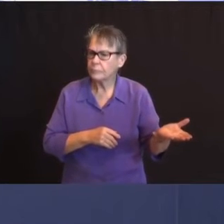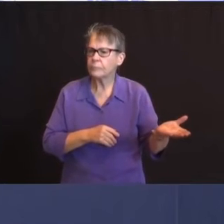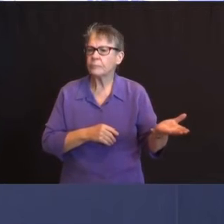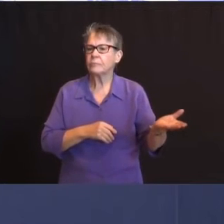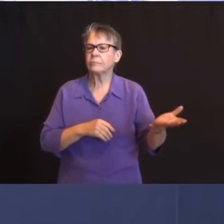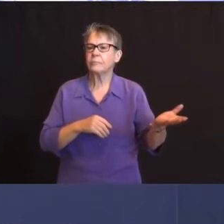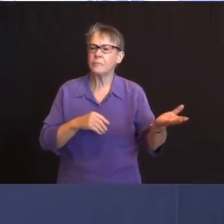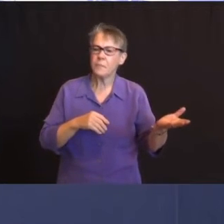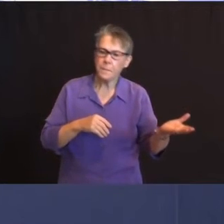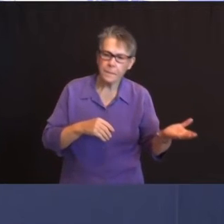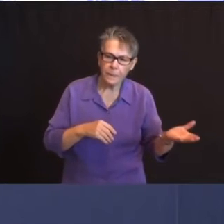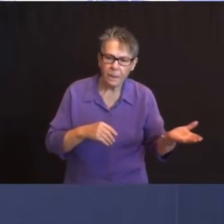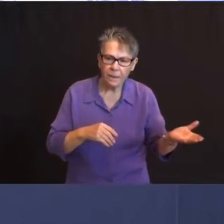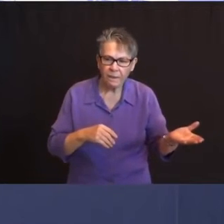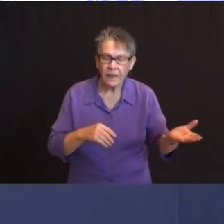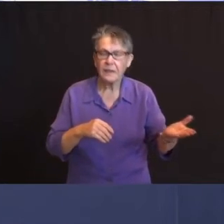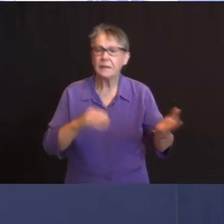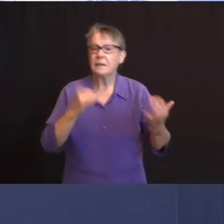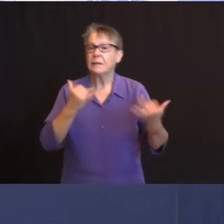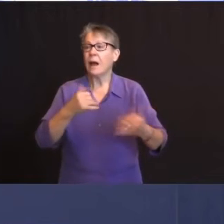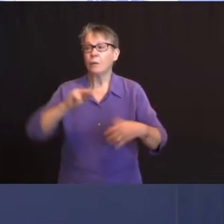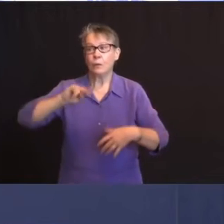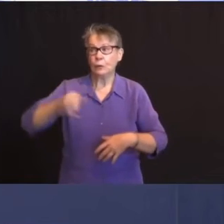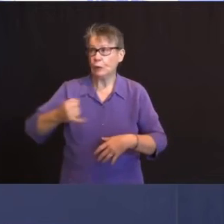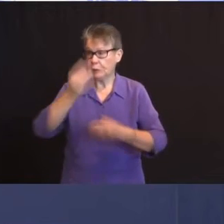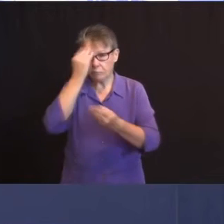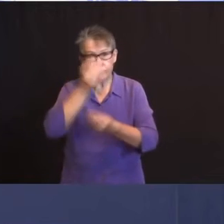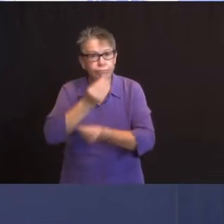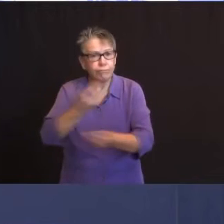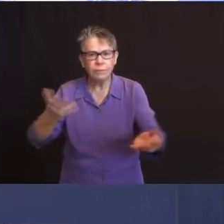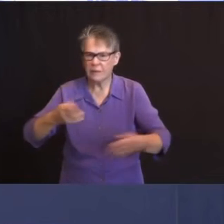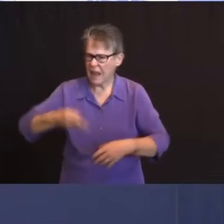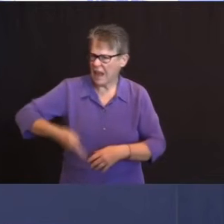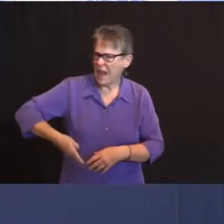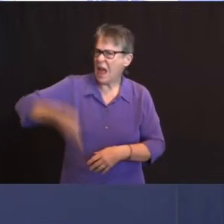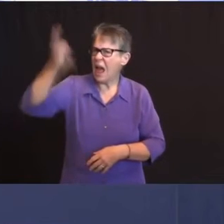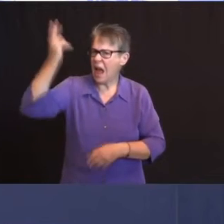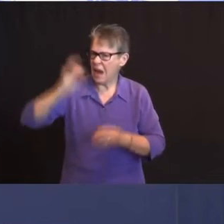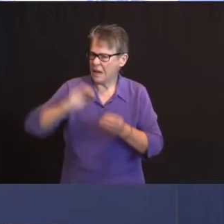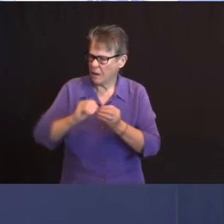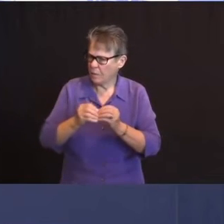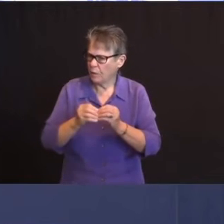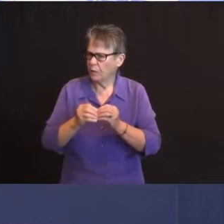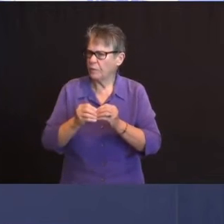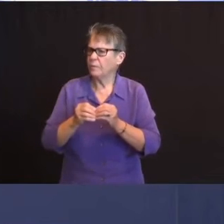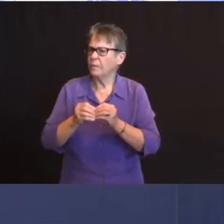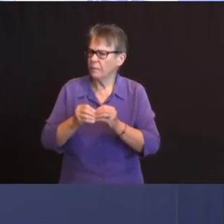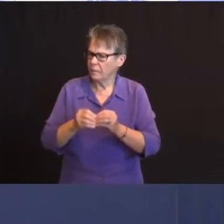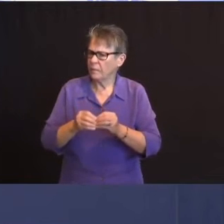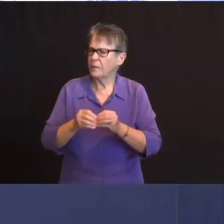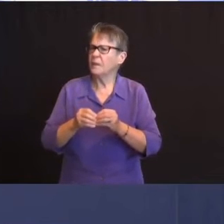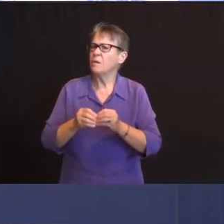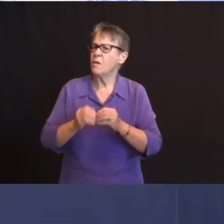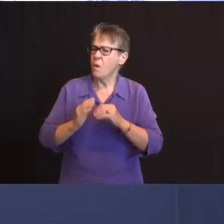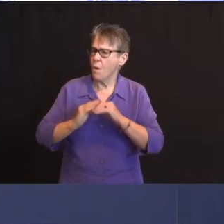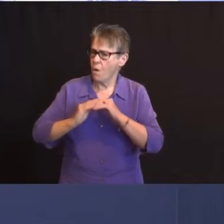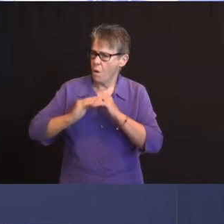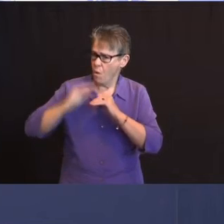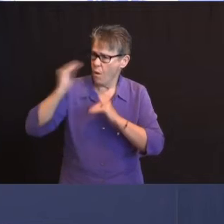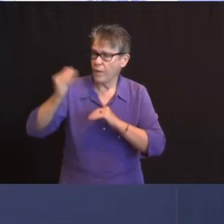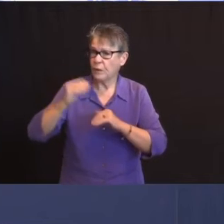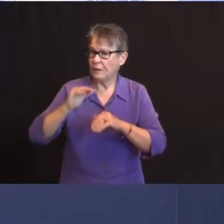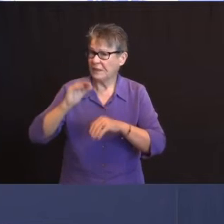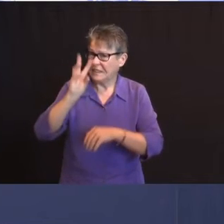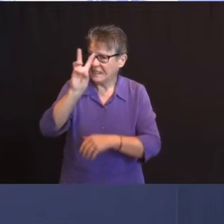We believe, but cannot yet definitively determine, that some of this increase is directly related to the Thanksgiving holiday.